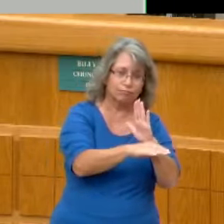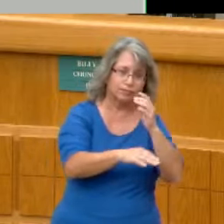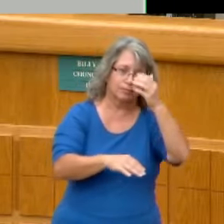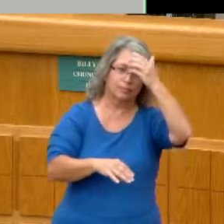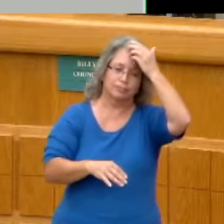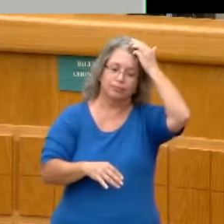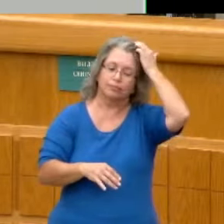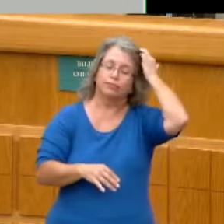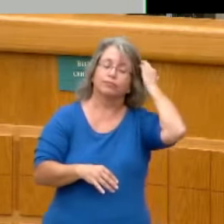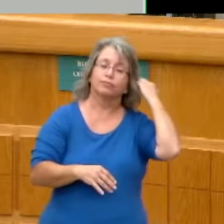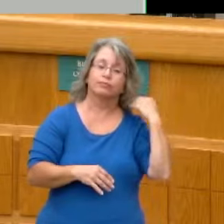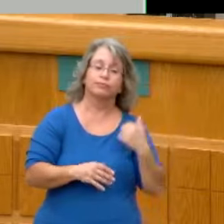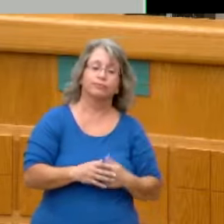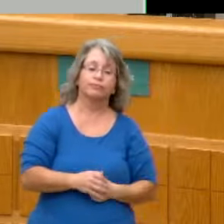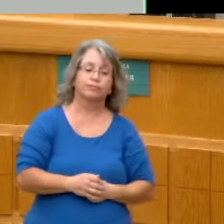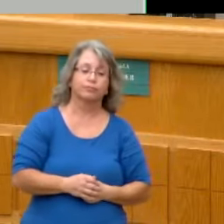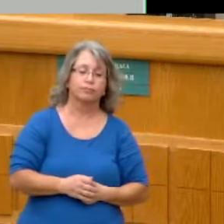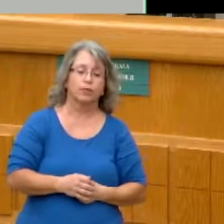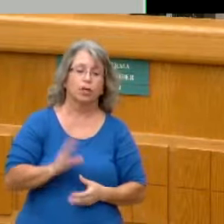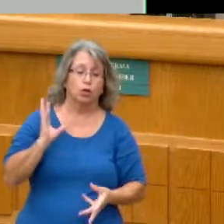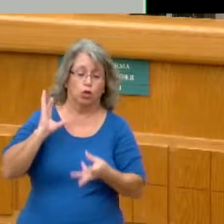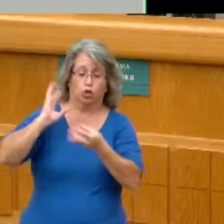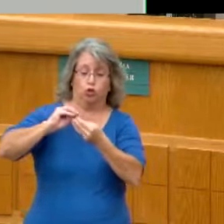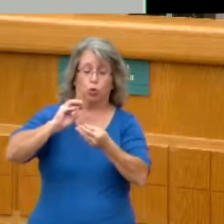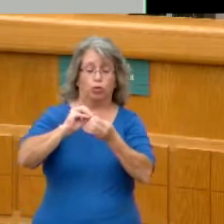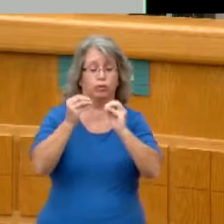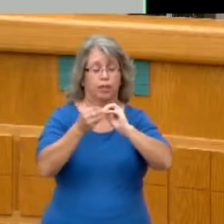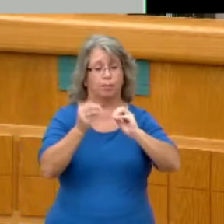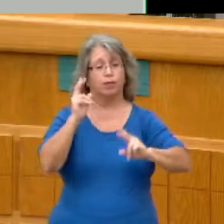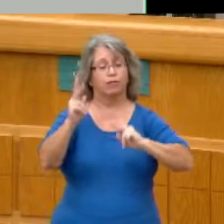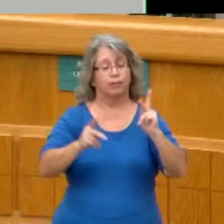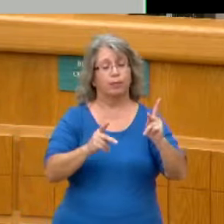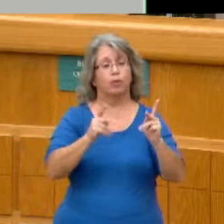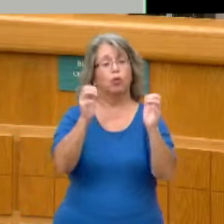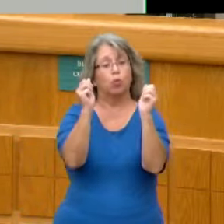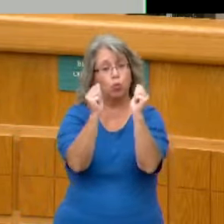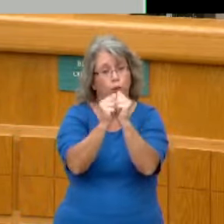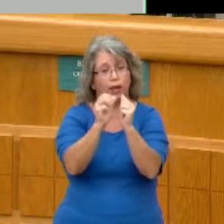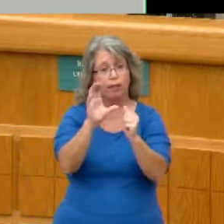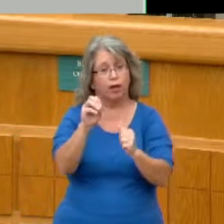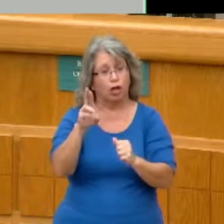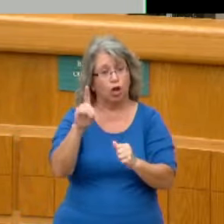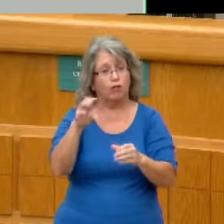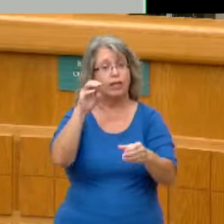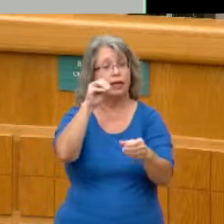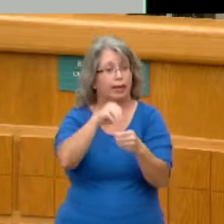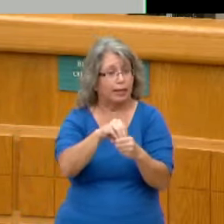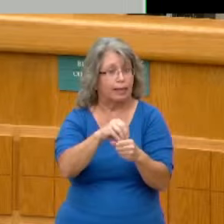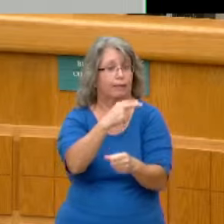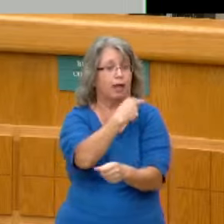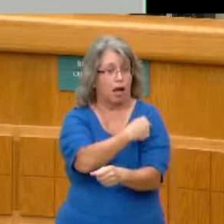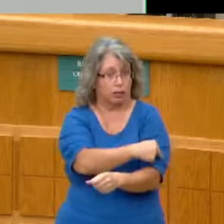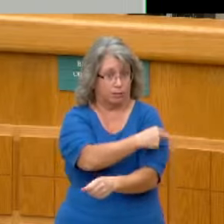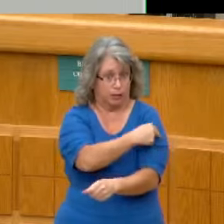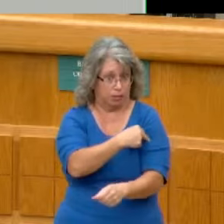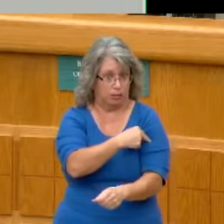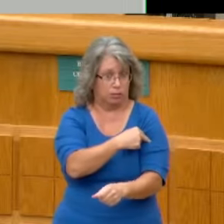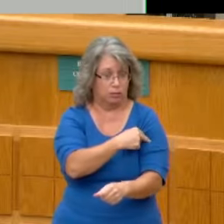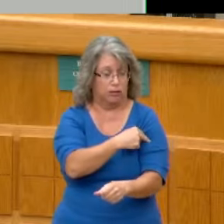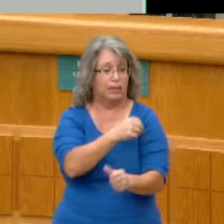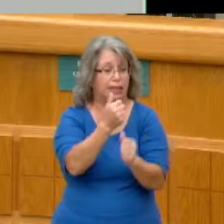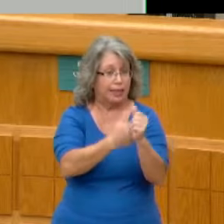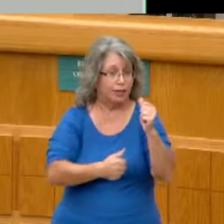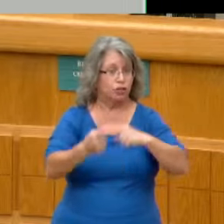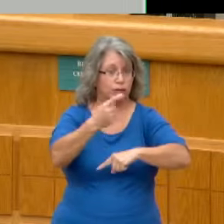number of inpatients with COVID, that's what this graph represents. Again, the black dots are the actual number of people in the hospital with COVID each